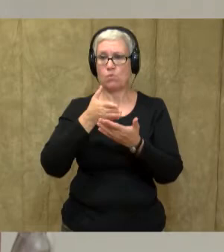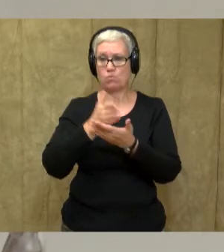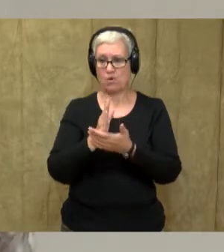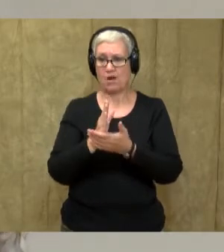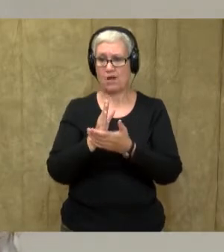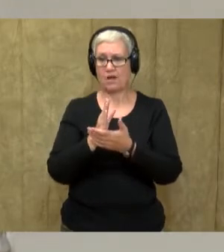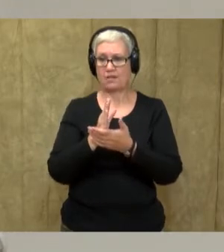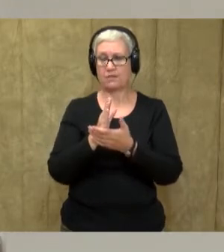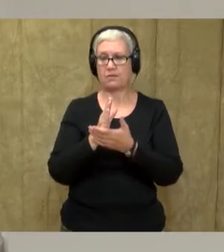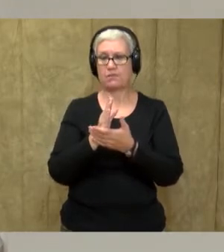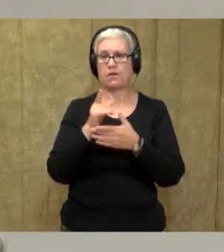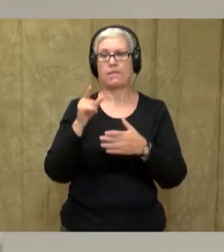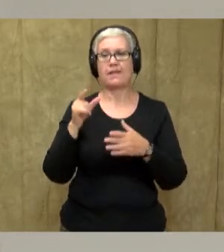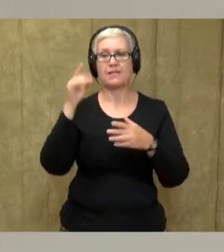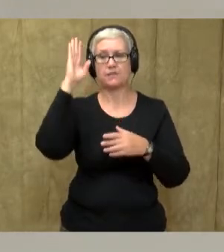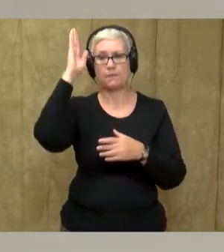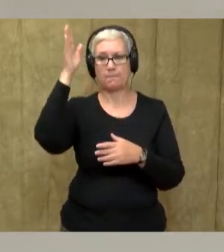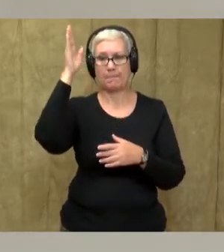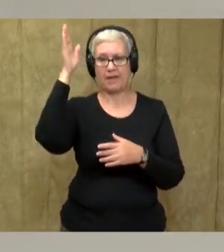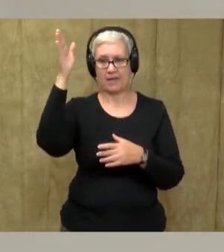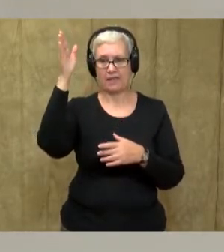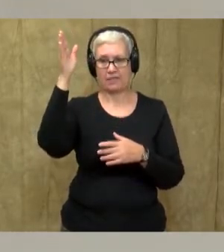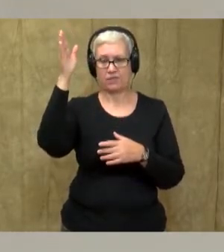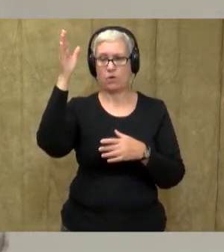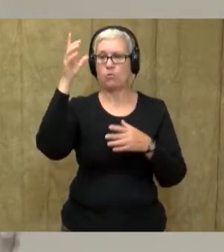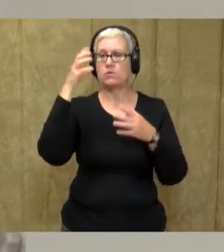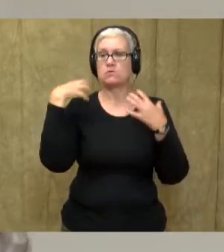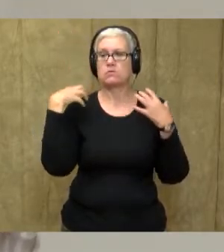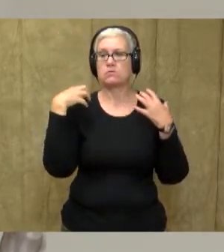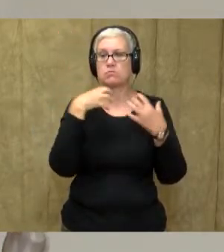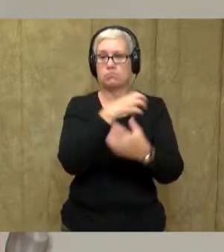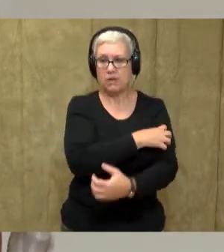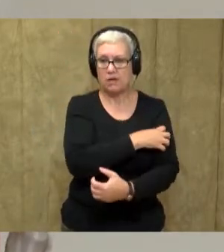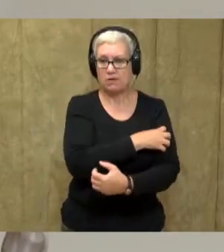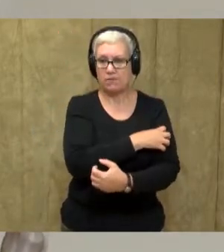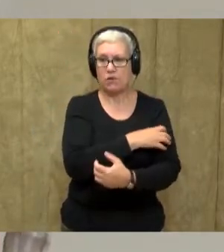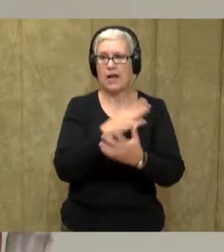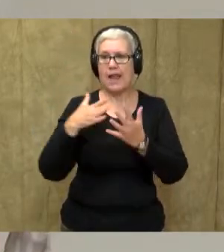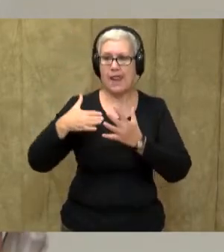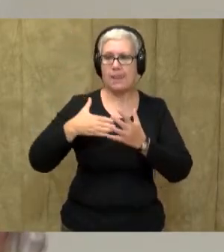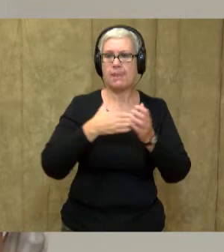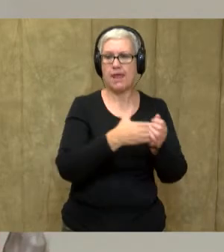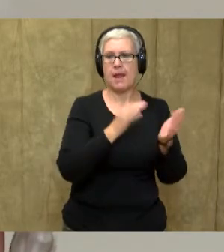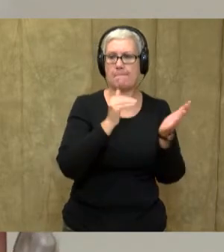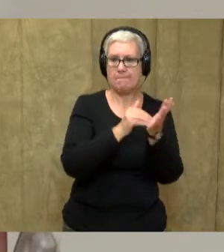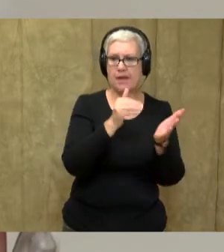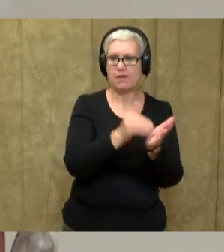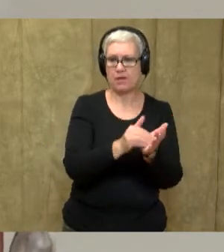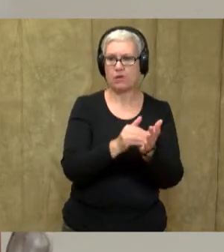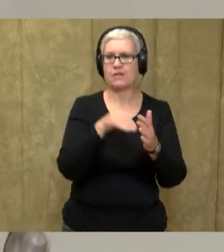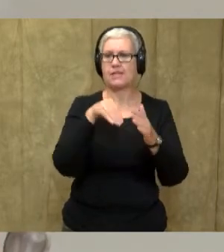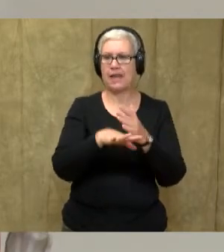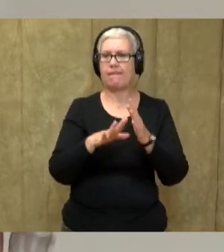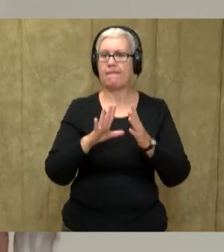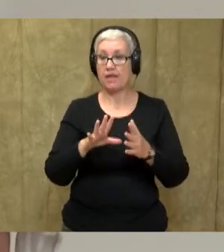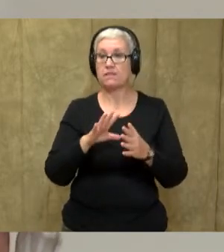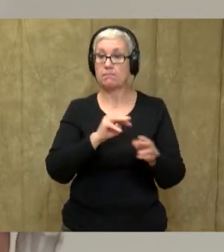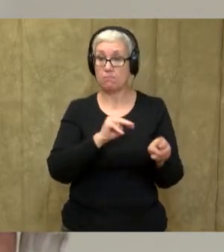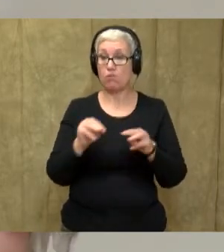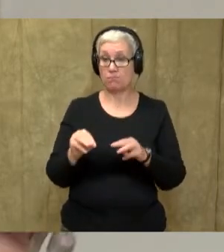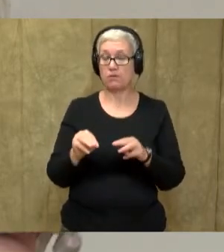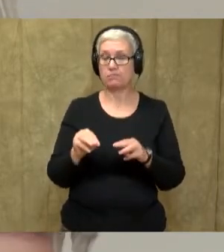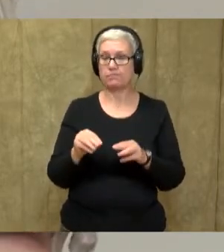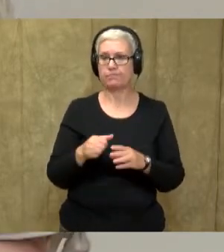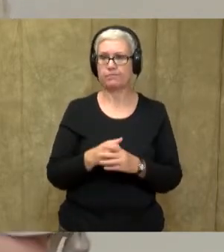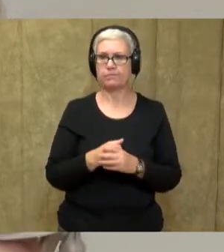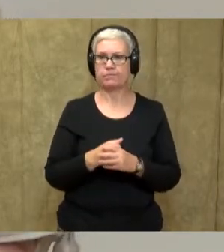speech was so powerful, he literally led millions in the Civil Rights Movement. So